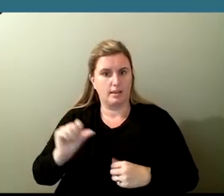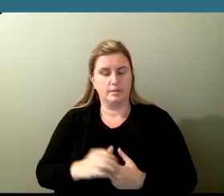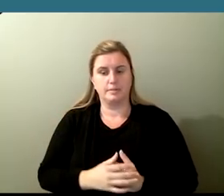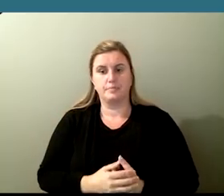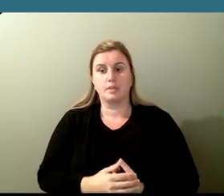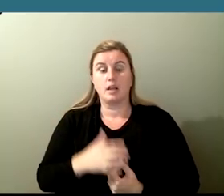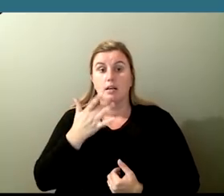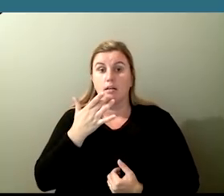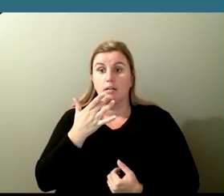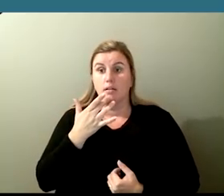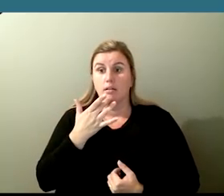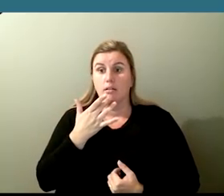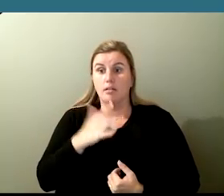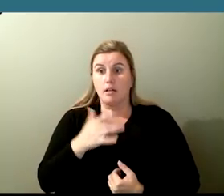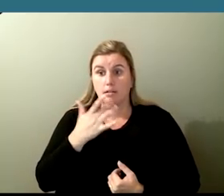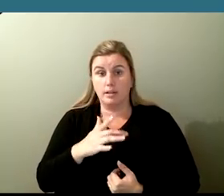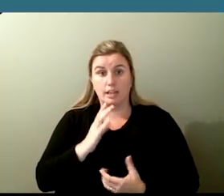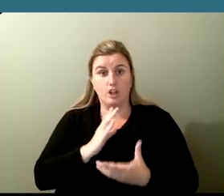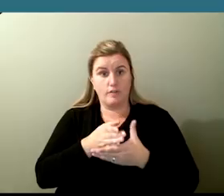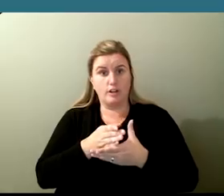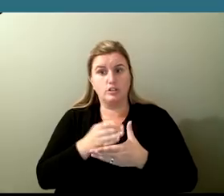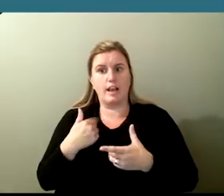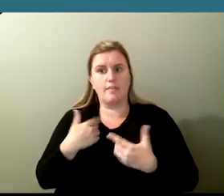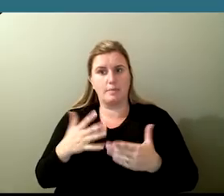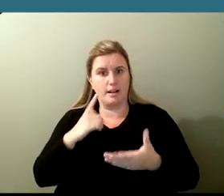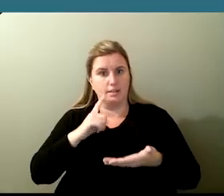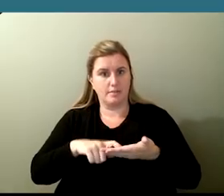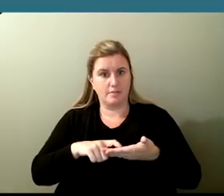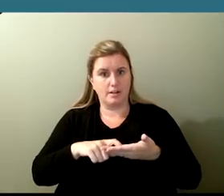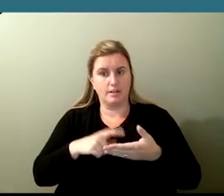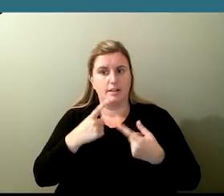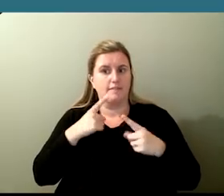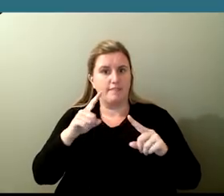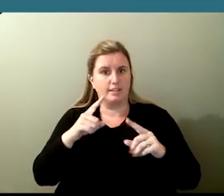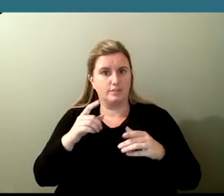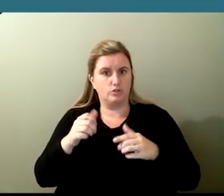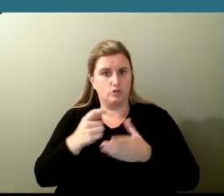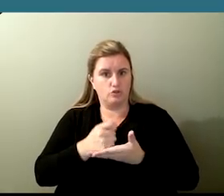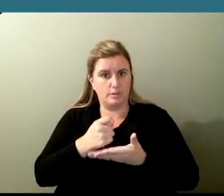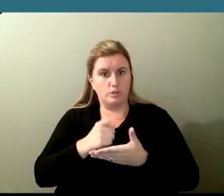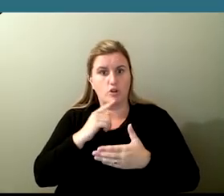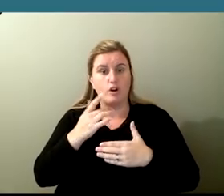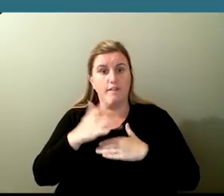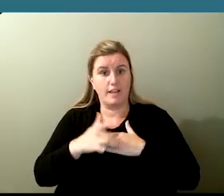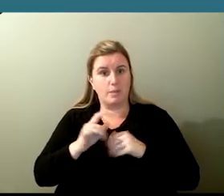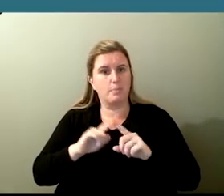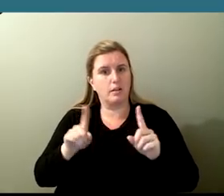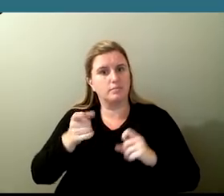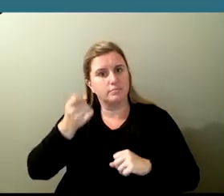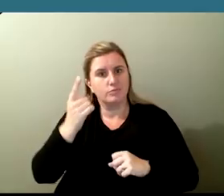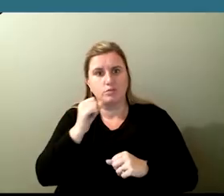luckily, interventions have been identified, effective treatments are available. However, there is not